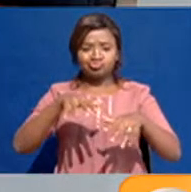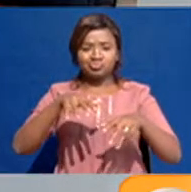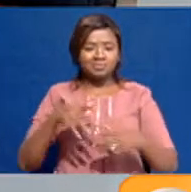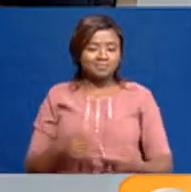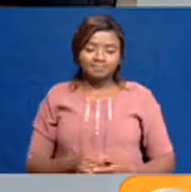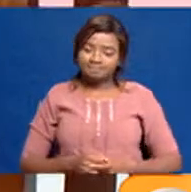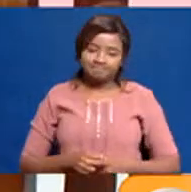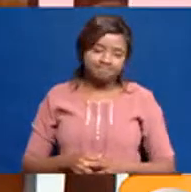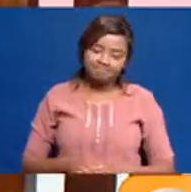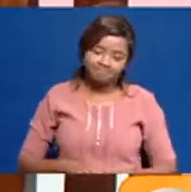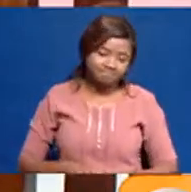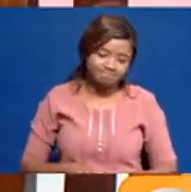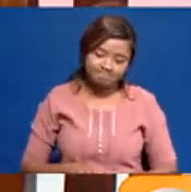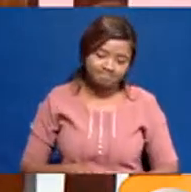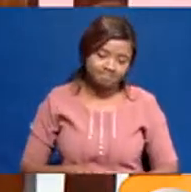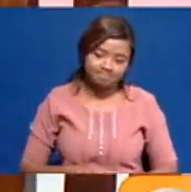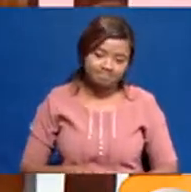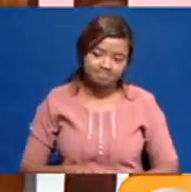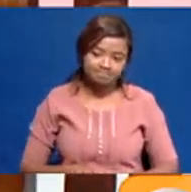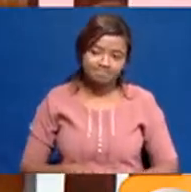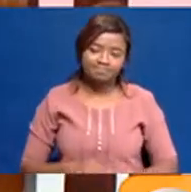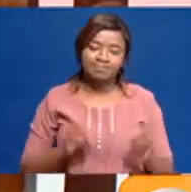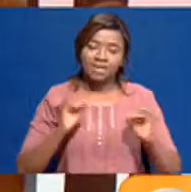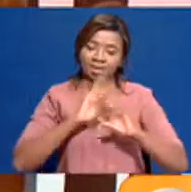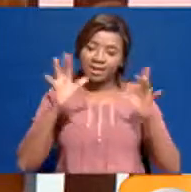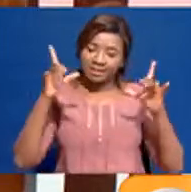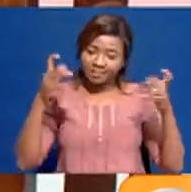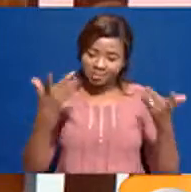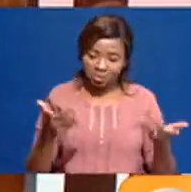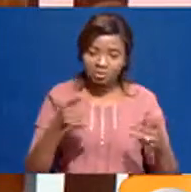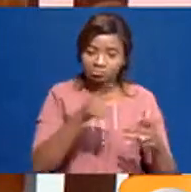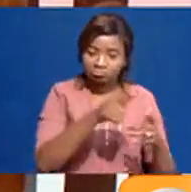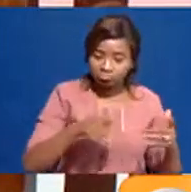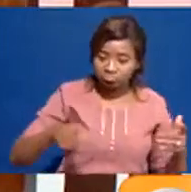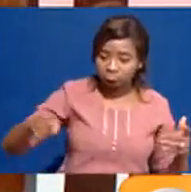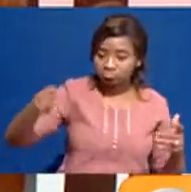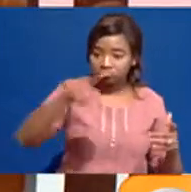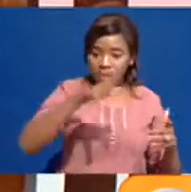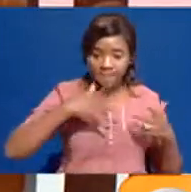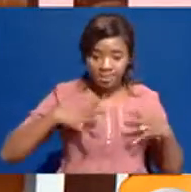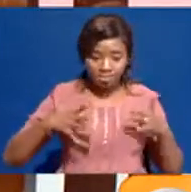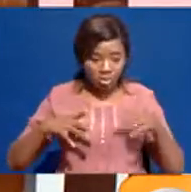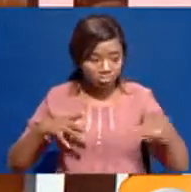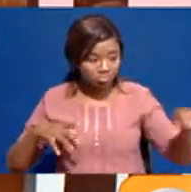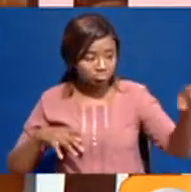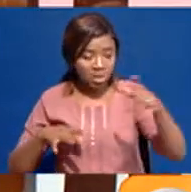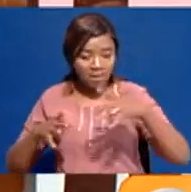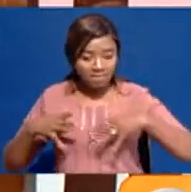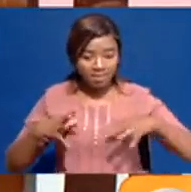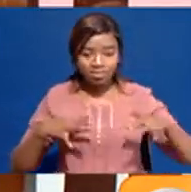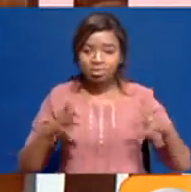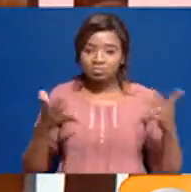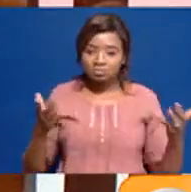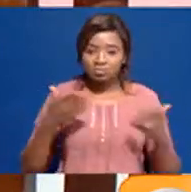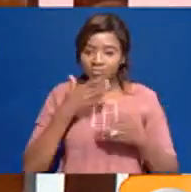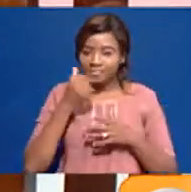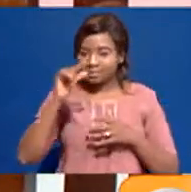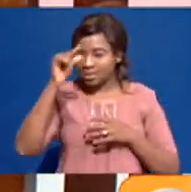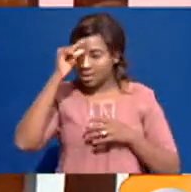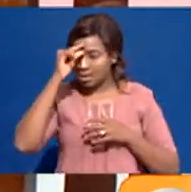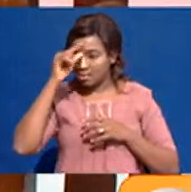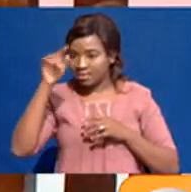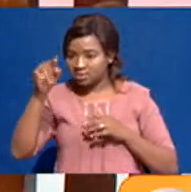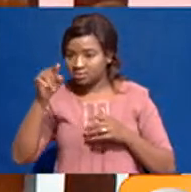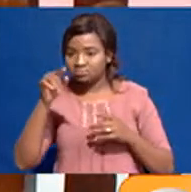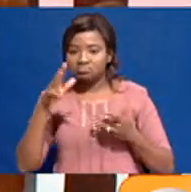asked, you do not know these sheep who are on this side and who are on this side. Let's reduce that. Let the government